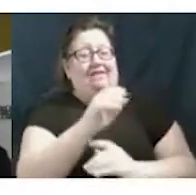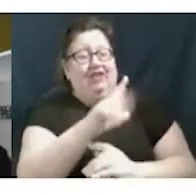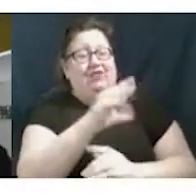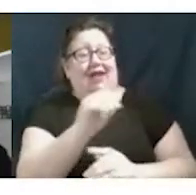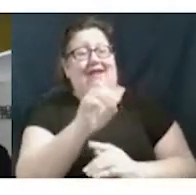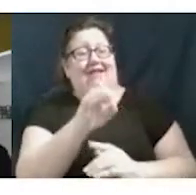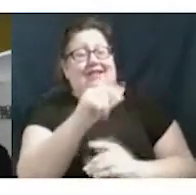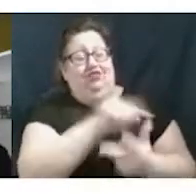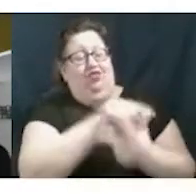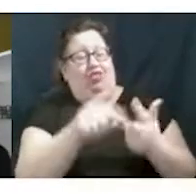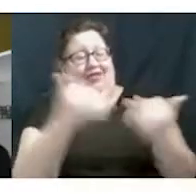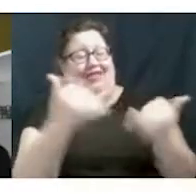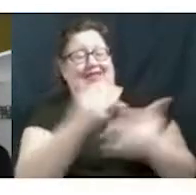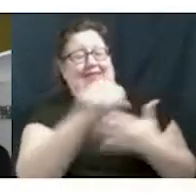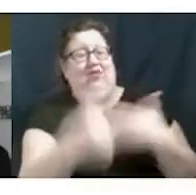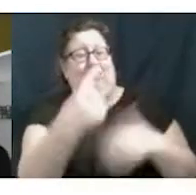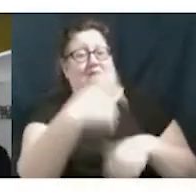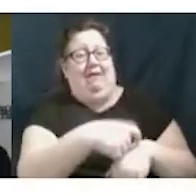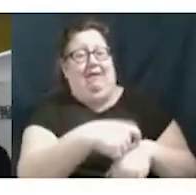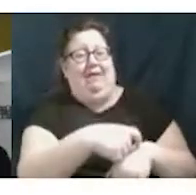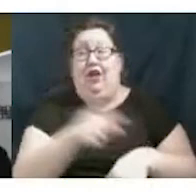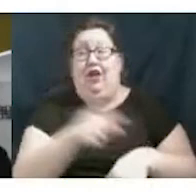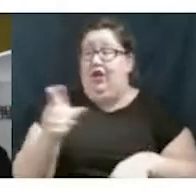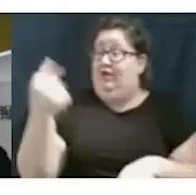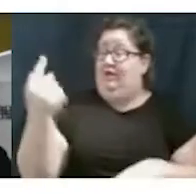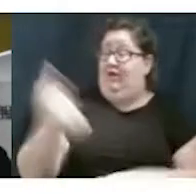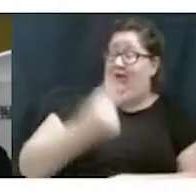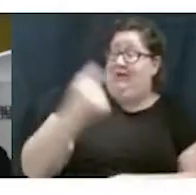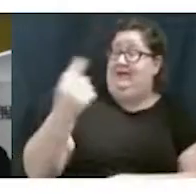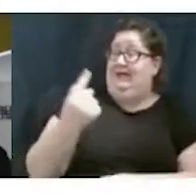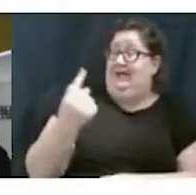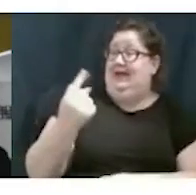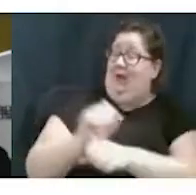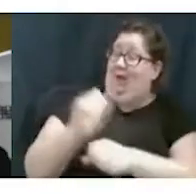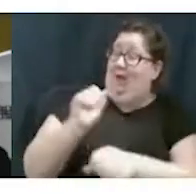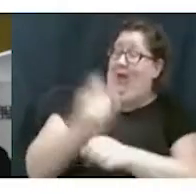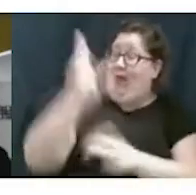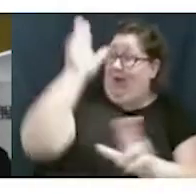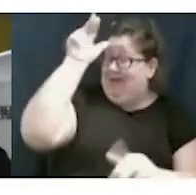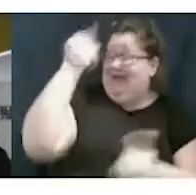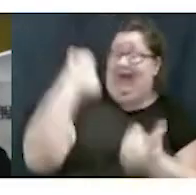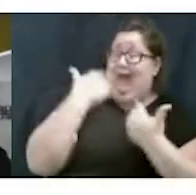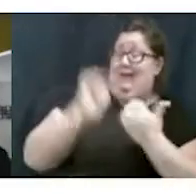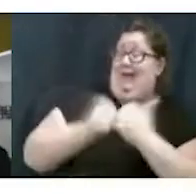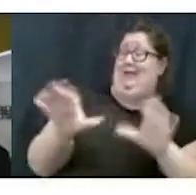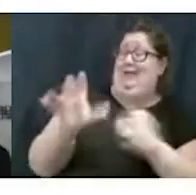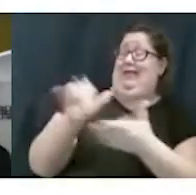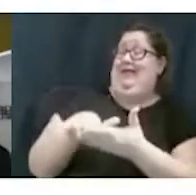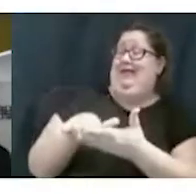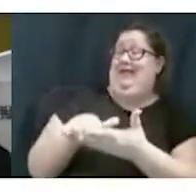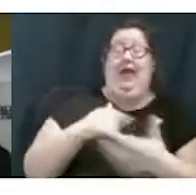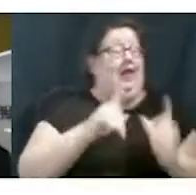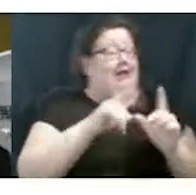all 3 at one time. You have always been a workhorse, George. I don't know how you do it. Got to stay